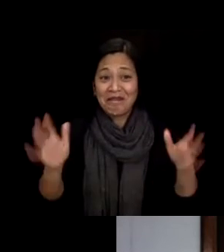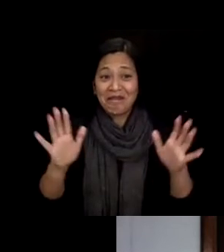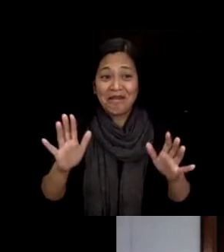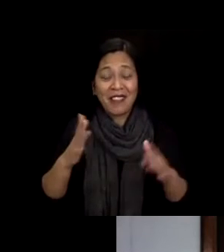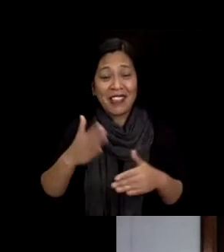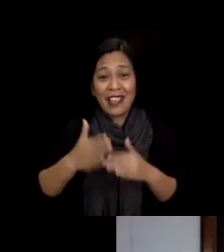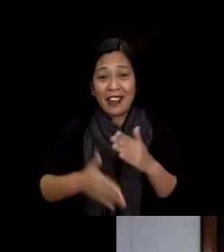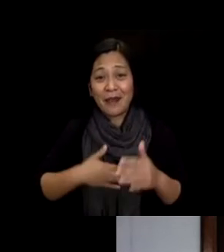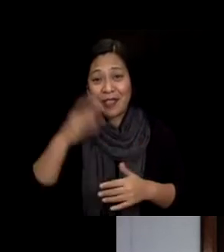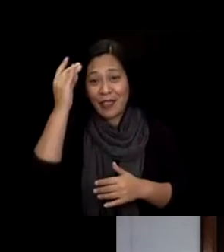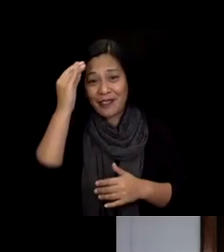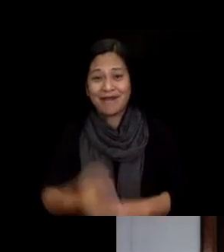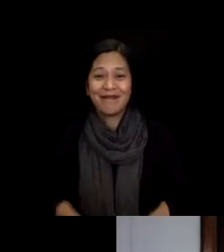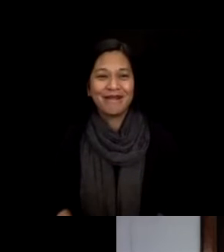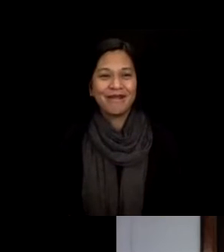thought. Thanks.